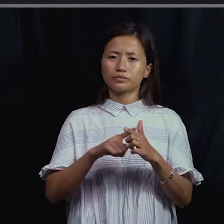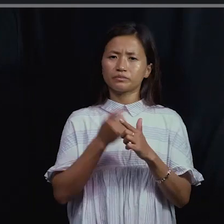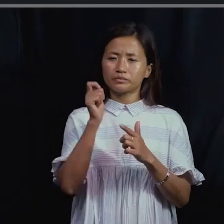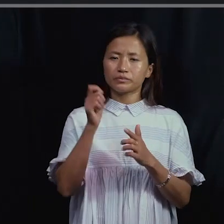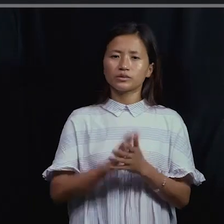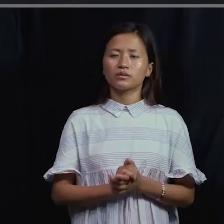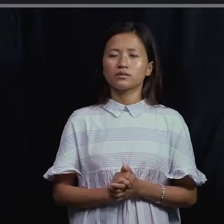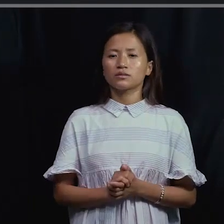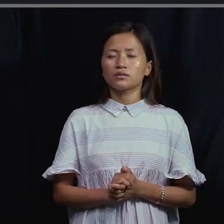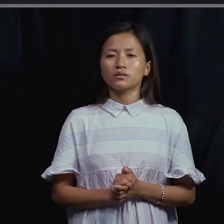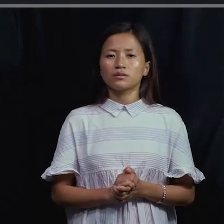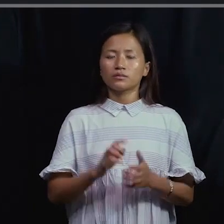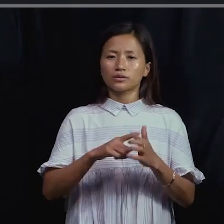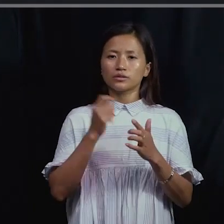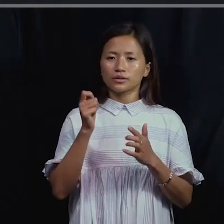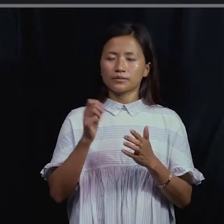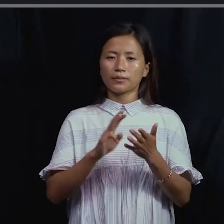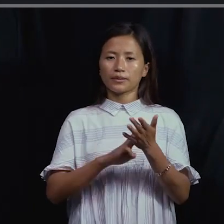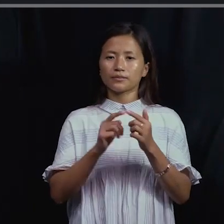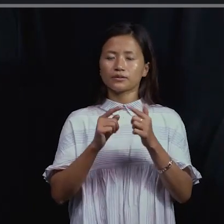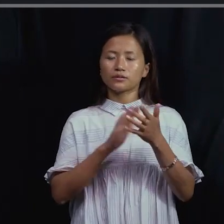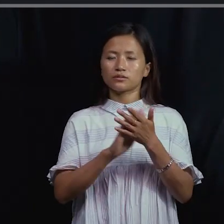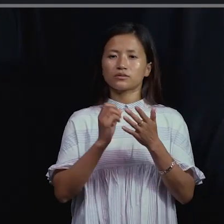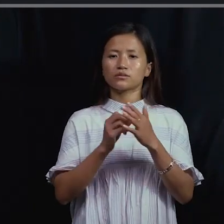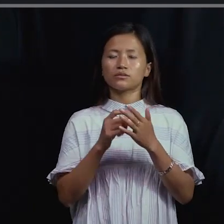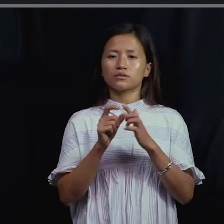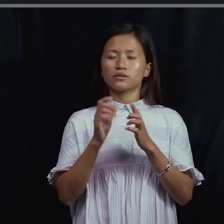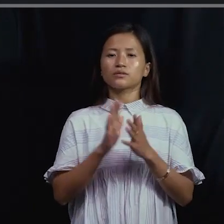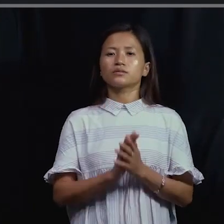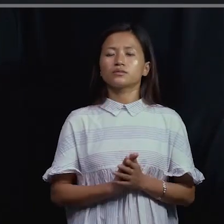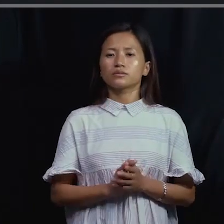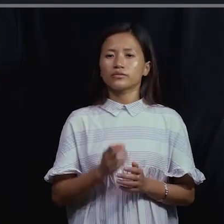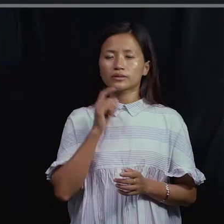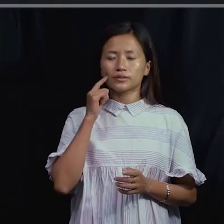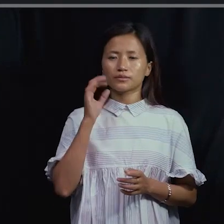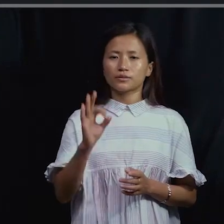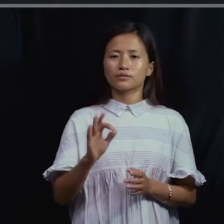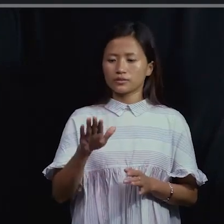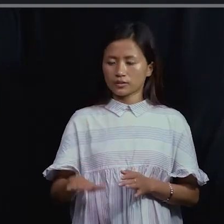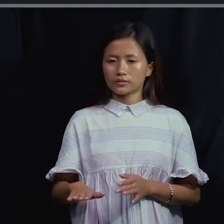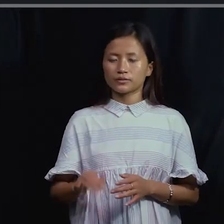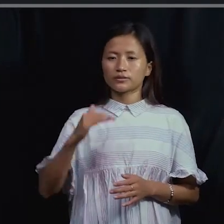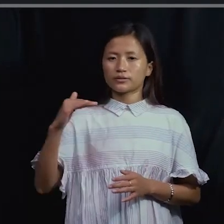So project method is very beneficial for the childhood stage. Okay, and then